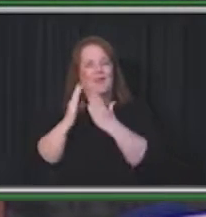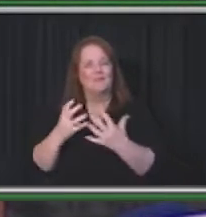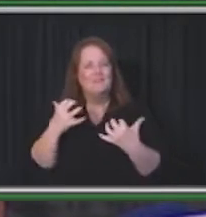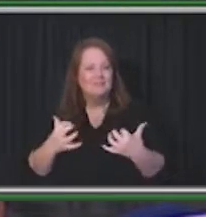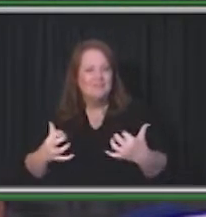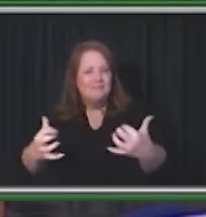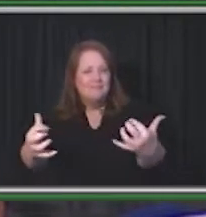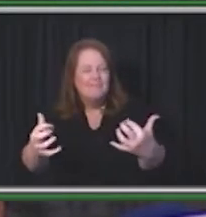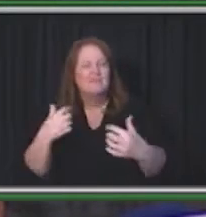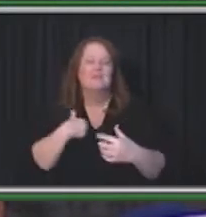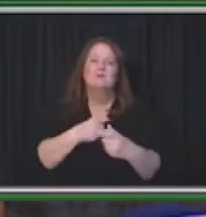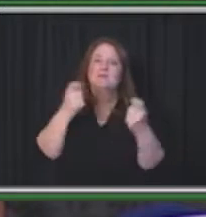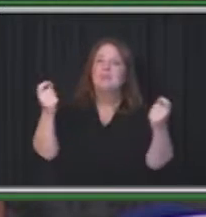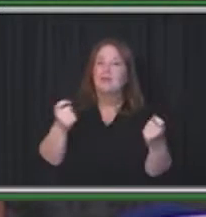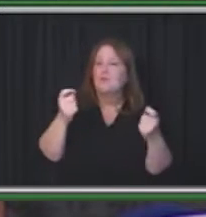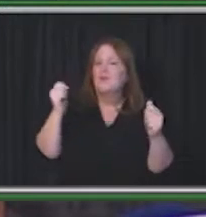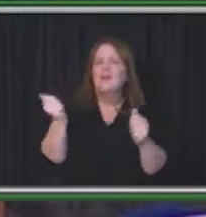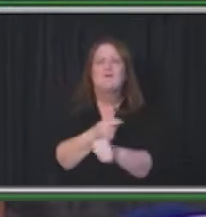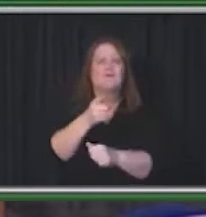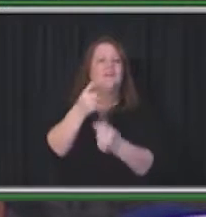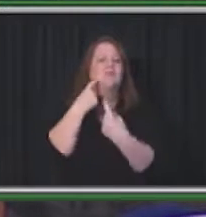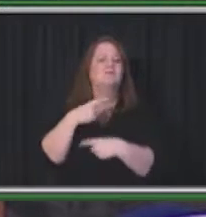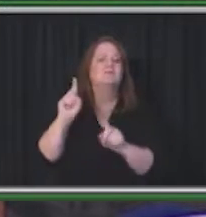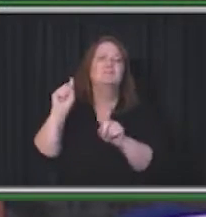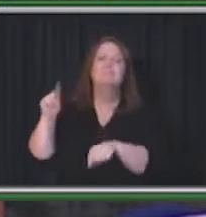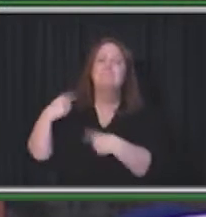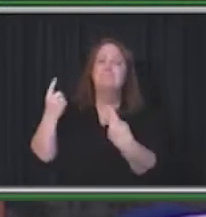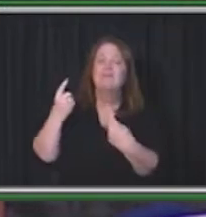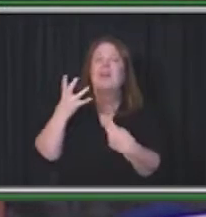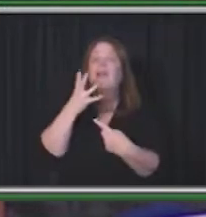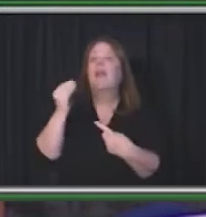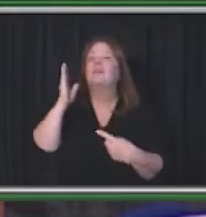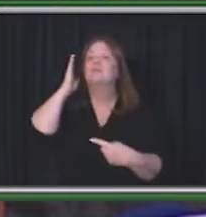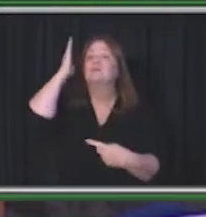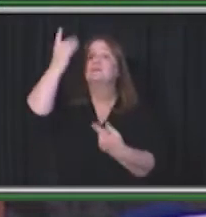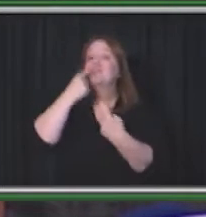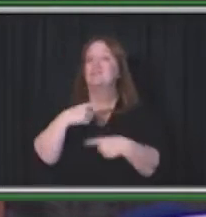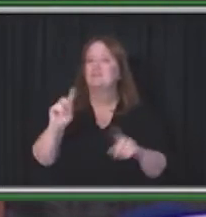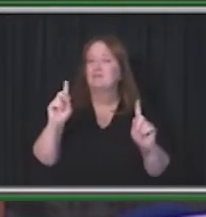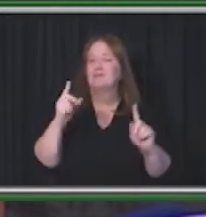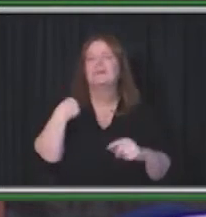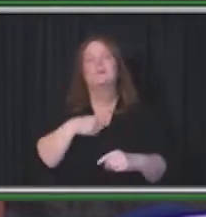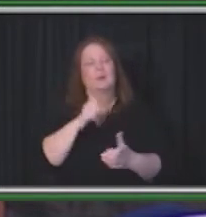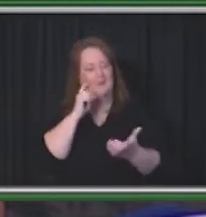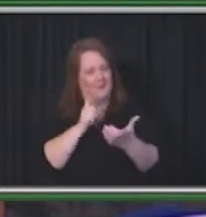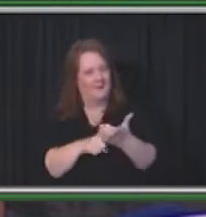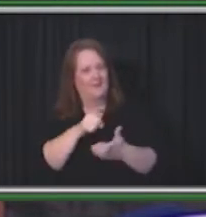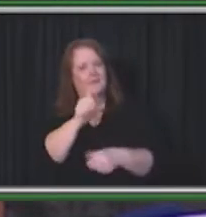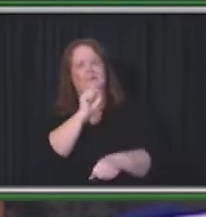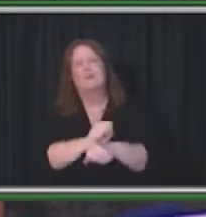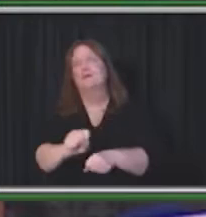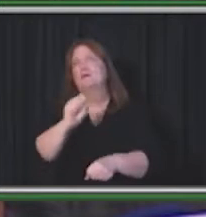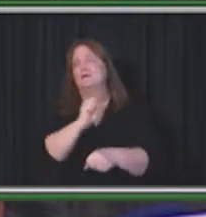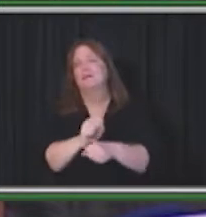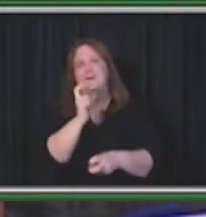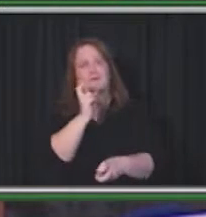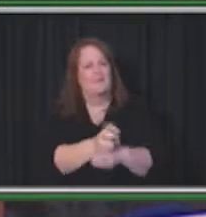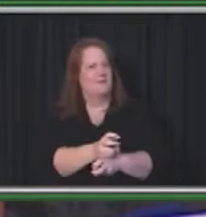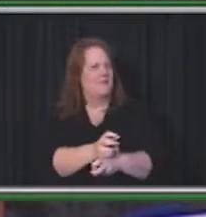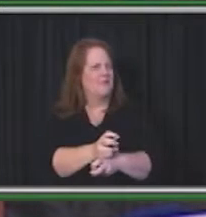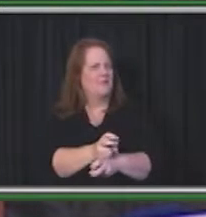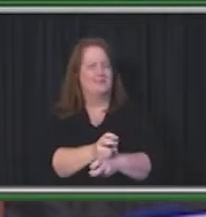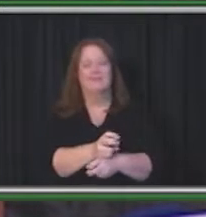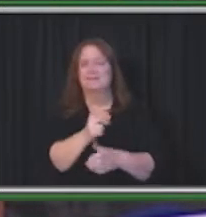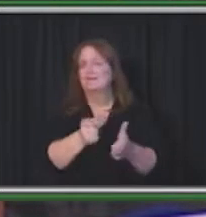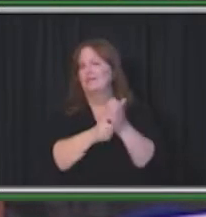achieved and all that you will achieve in the future. We recognize the hard work that it took to get here today and the many ups and downs that